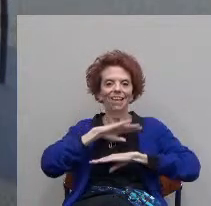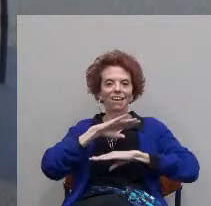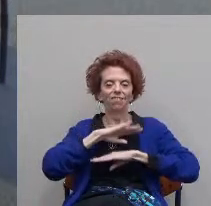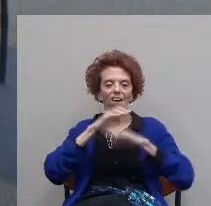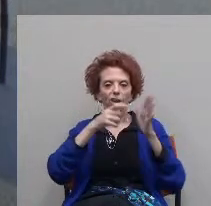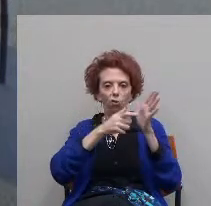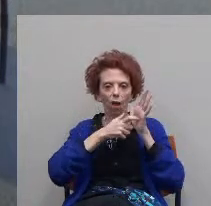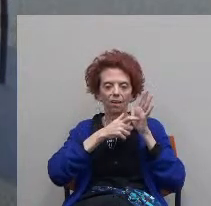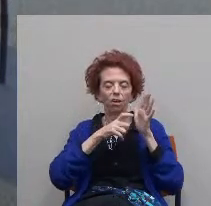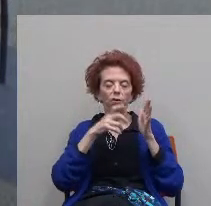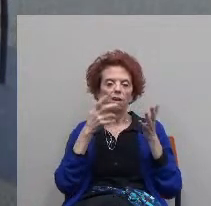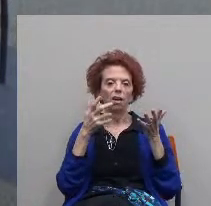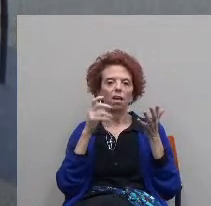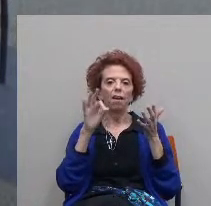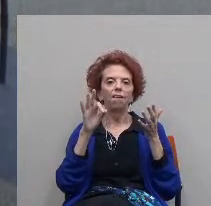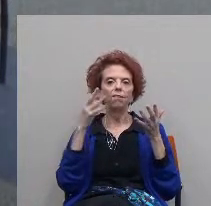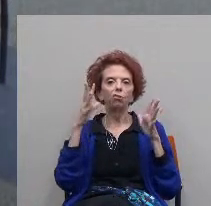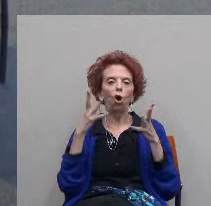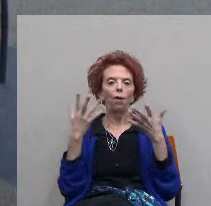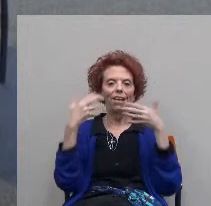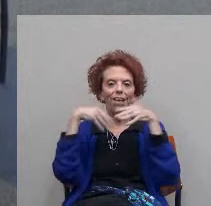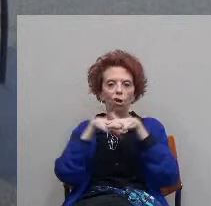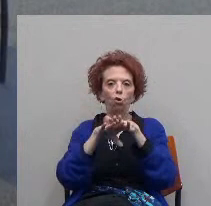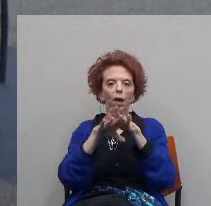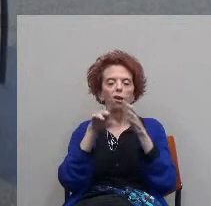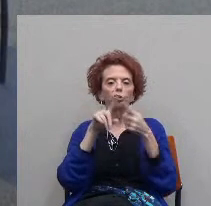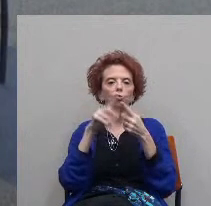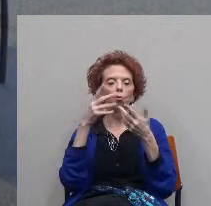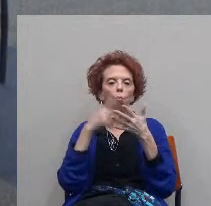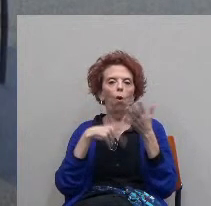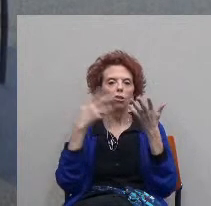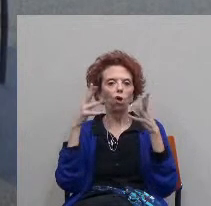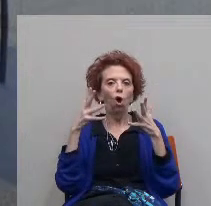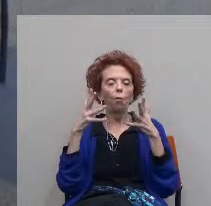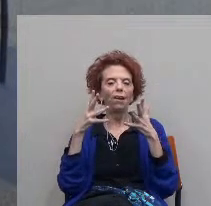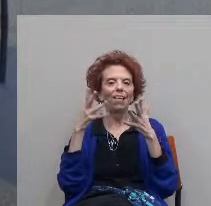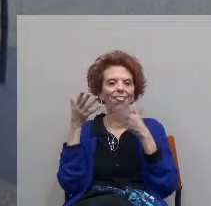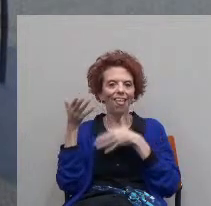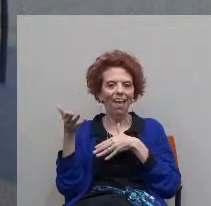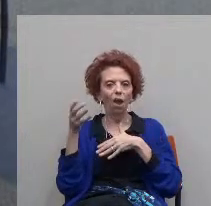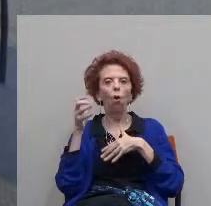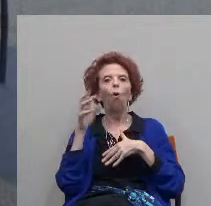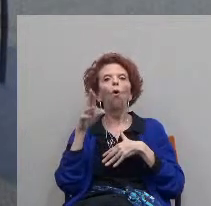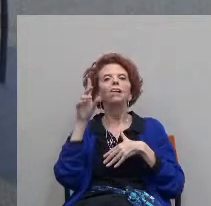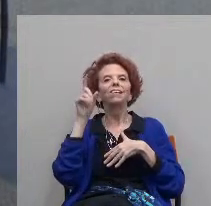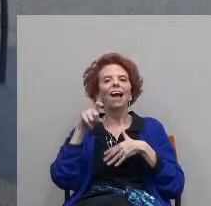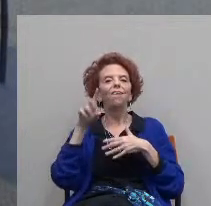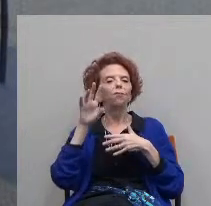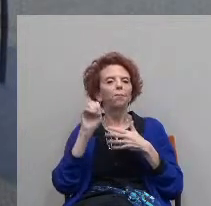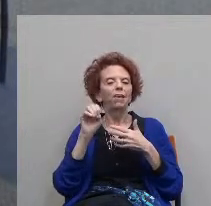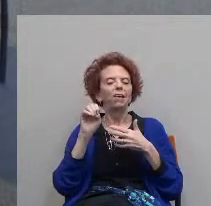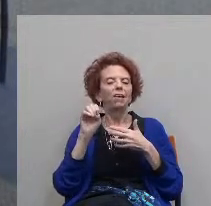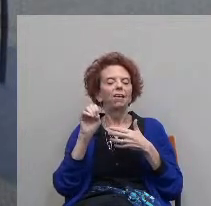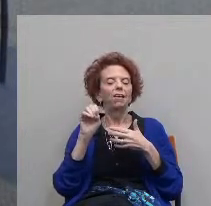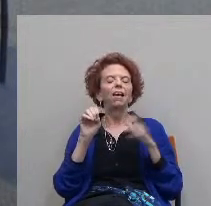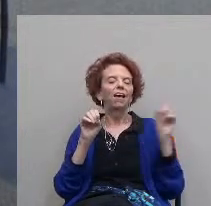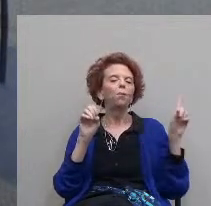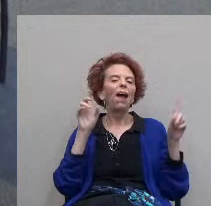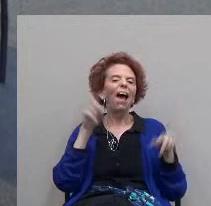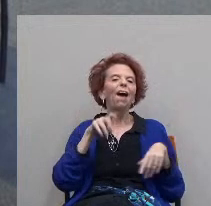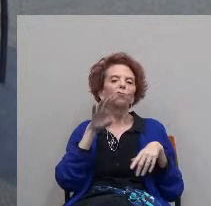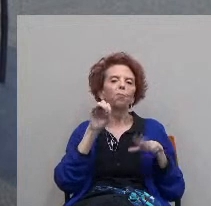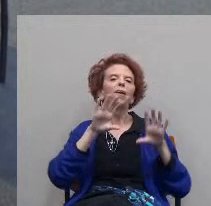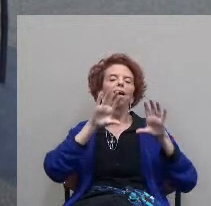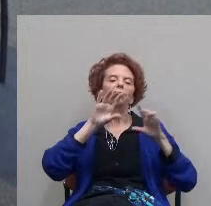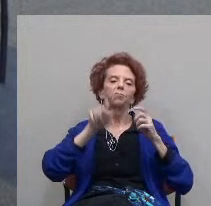the criteria if it's integrated into what is already existing, or does it have to be a brand new class? It would